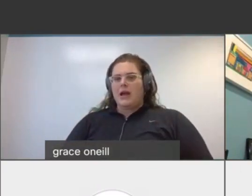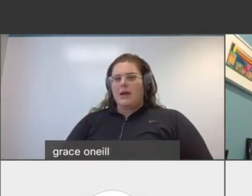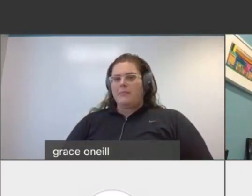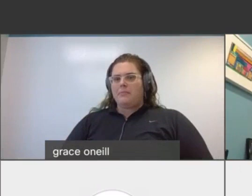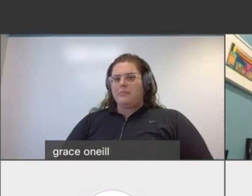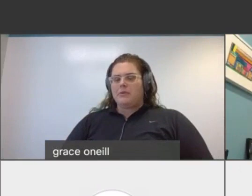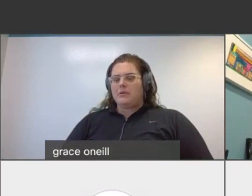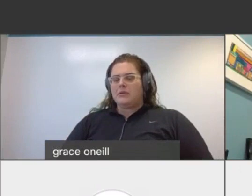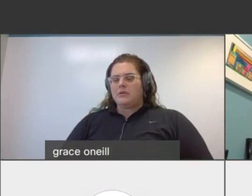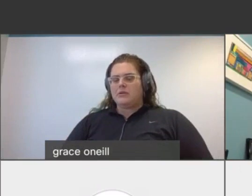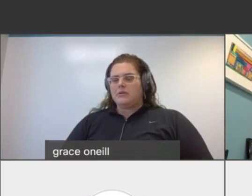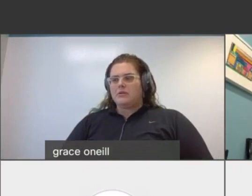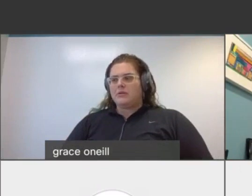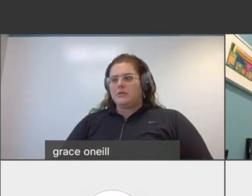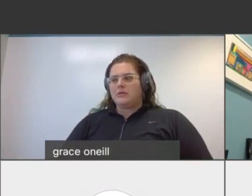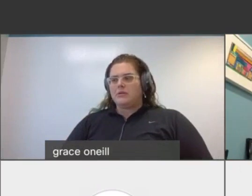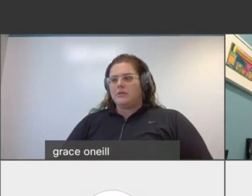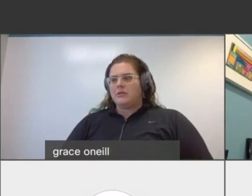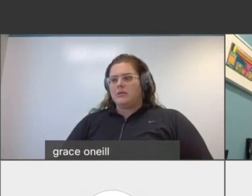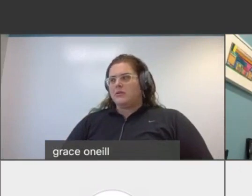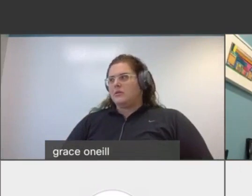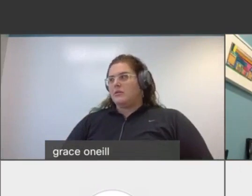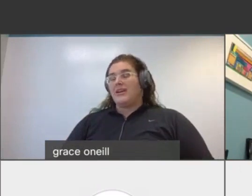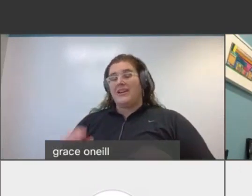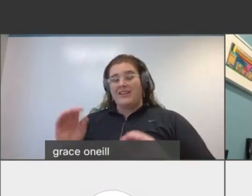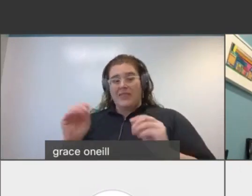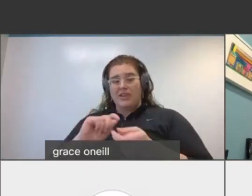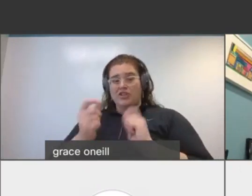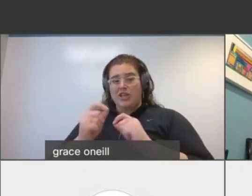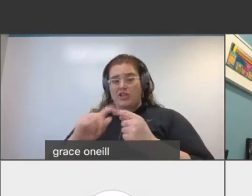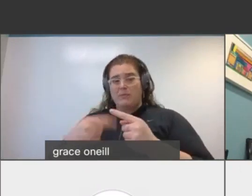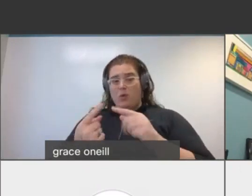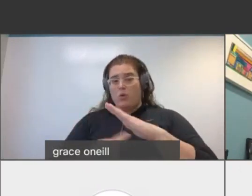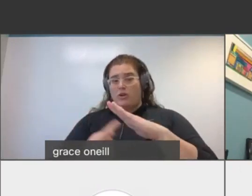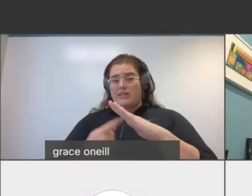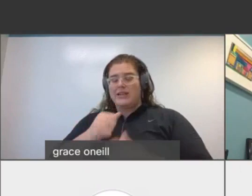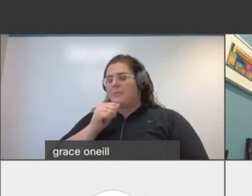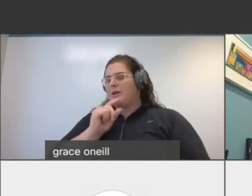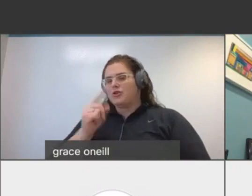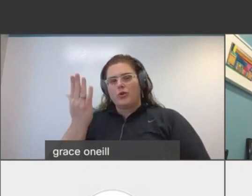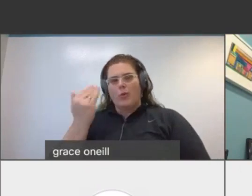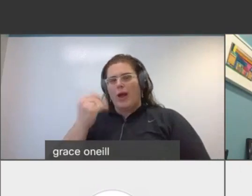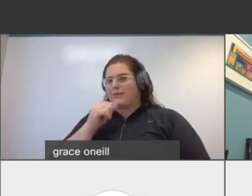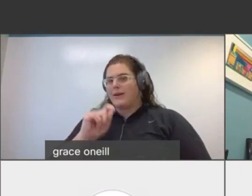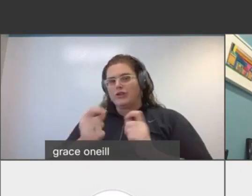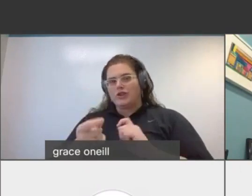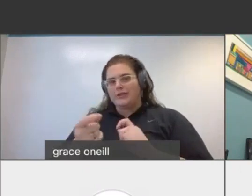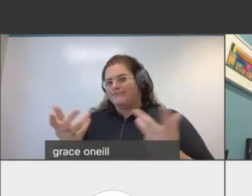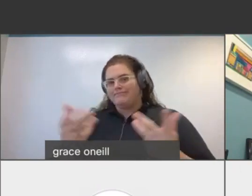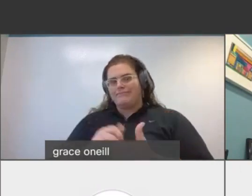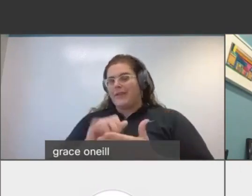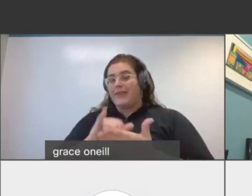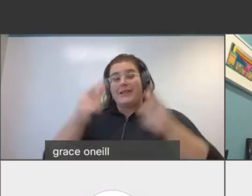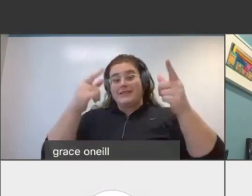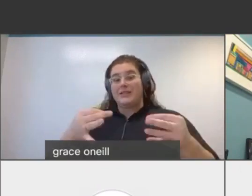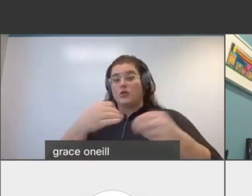why nothing changed as far as quarantine for supported living facilities. The decision was made